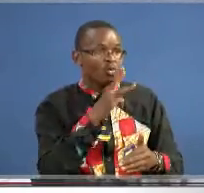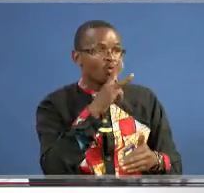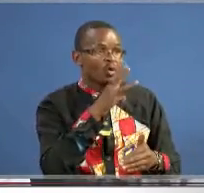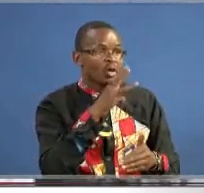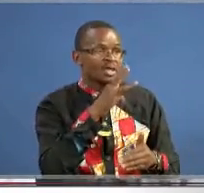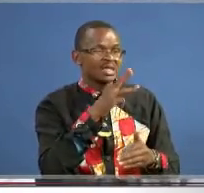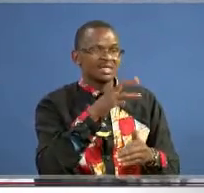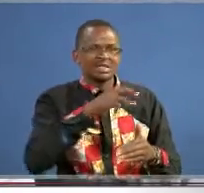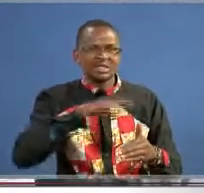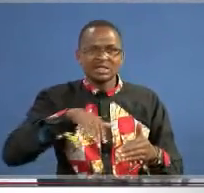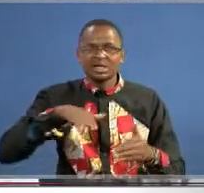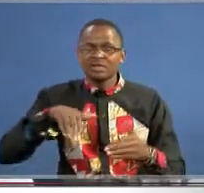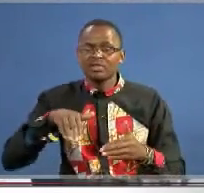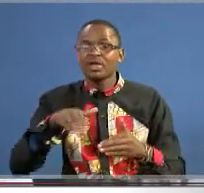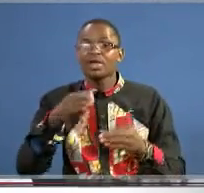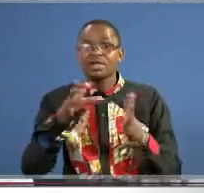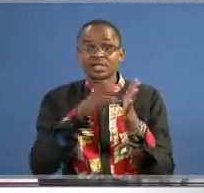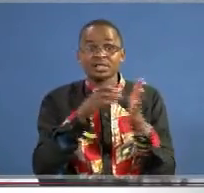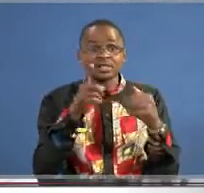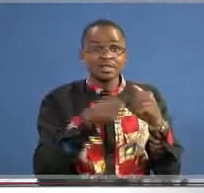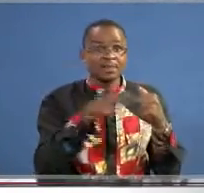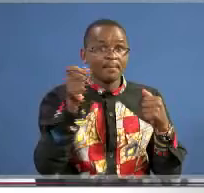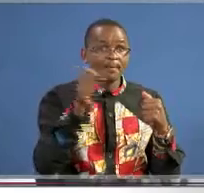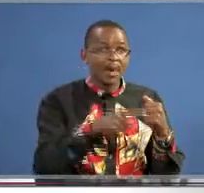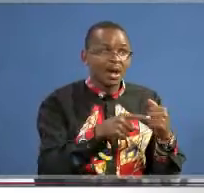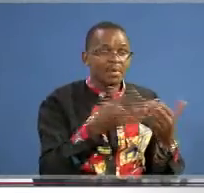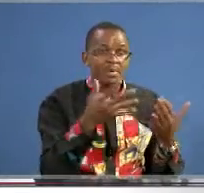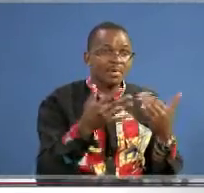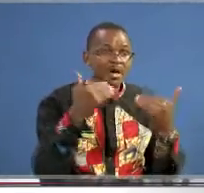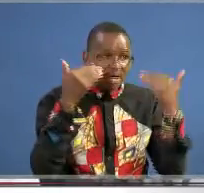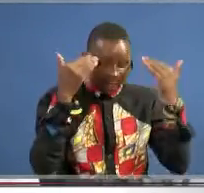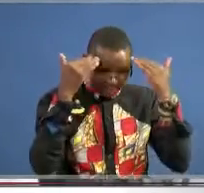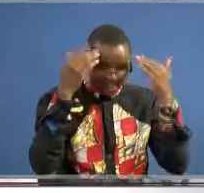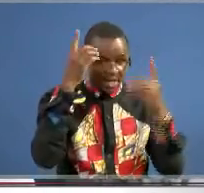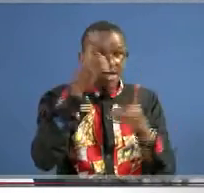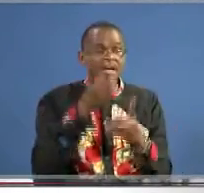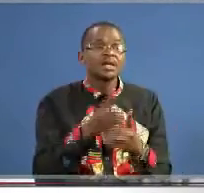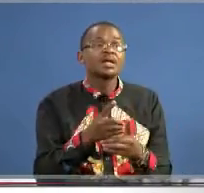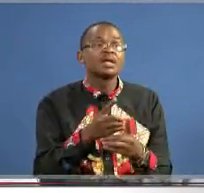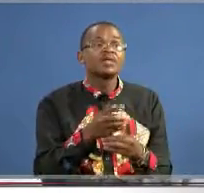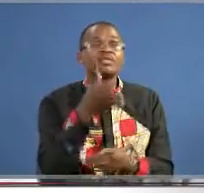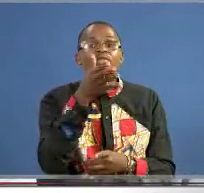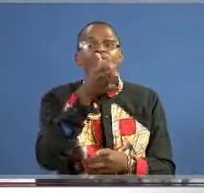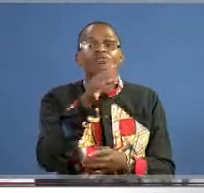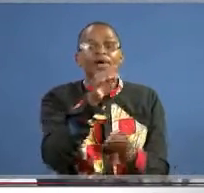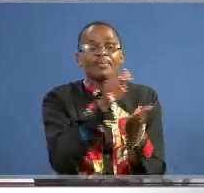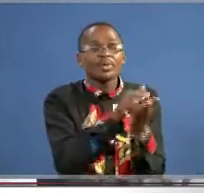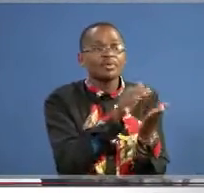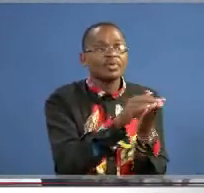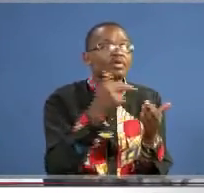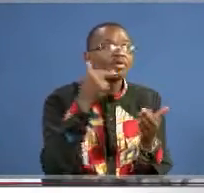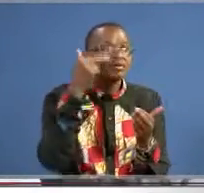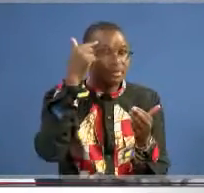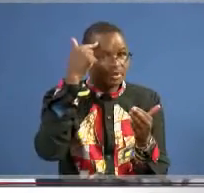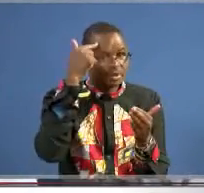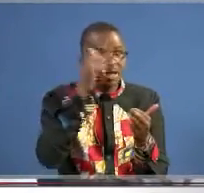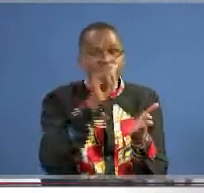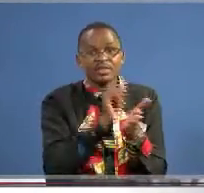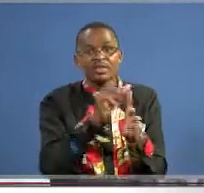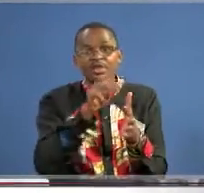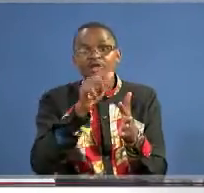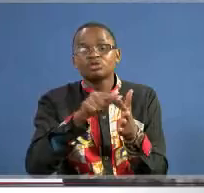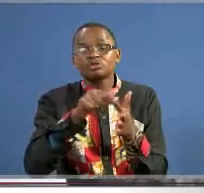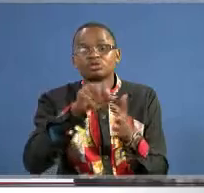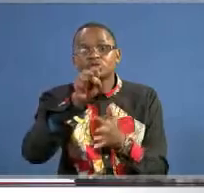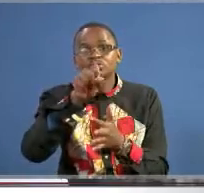the case. So you'll hear 6 months, a certain court has made a decision, then there's an appeal in the High Court, then Court of Appeal, then Supreme